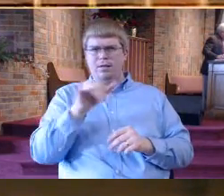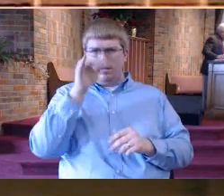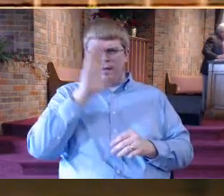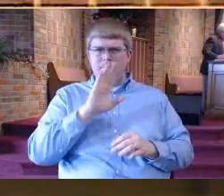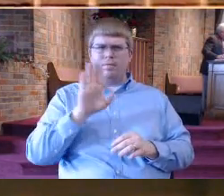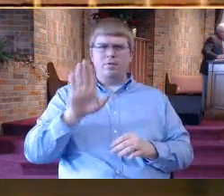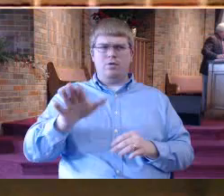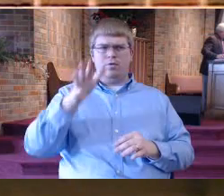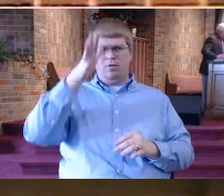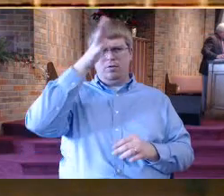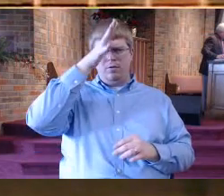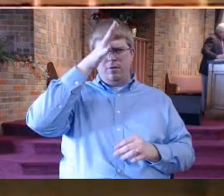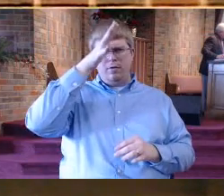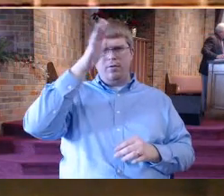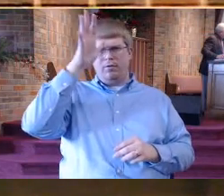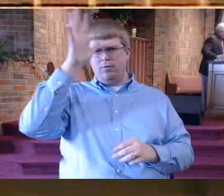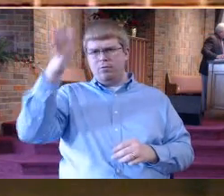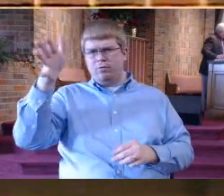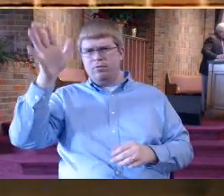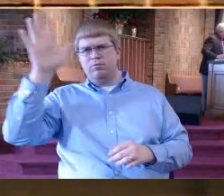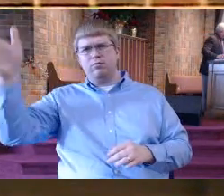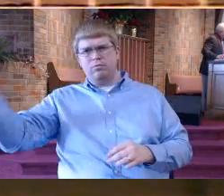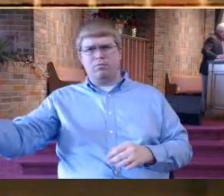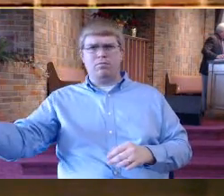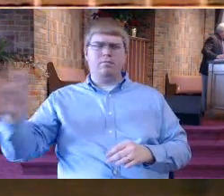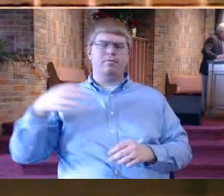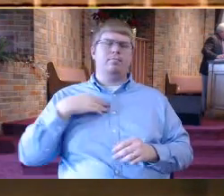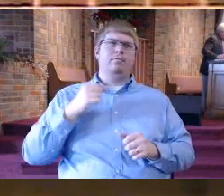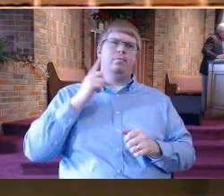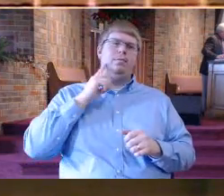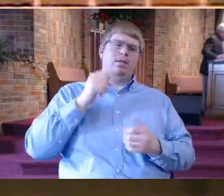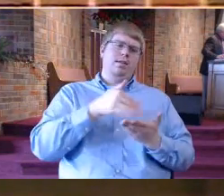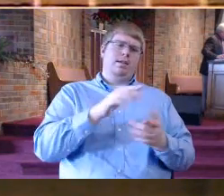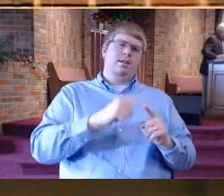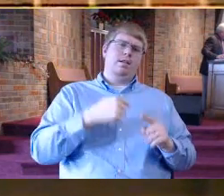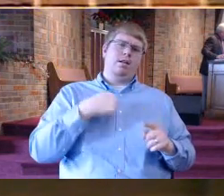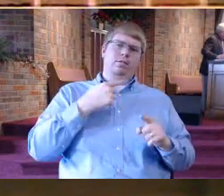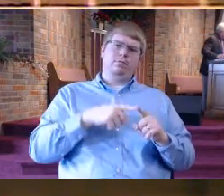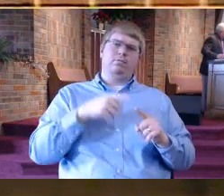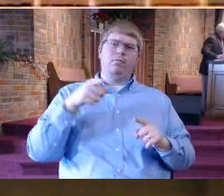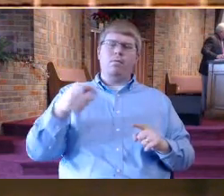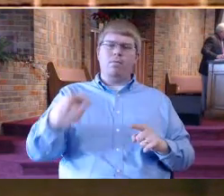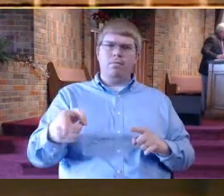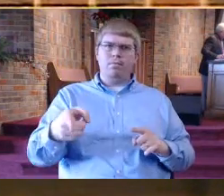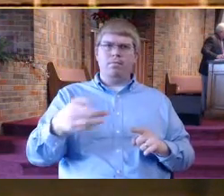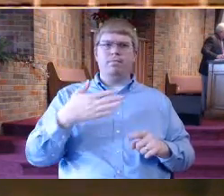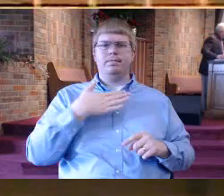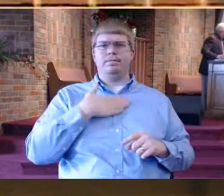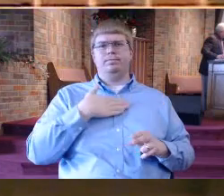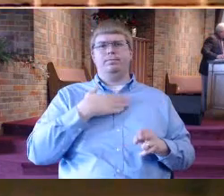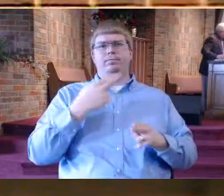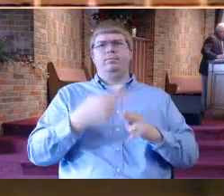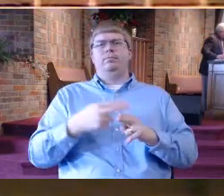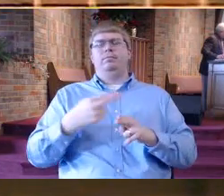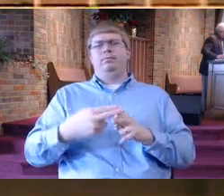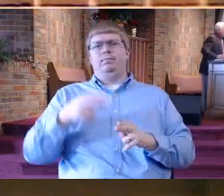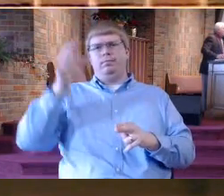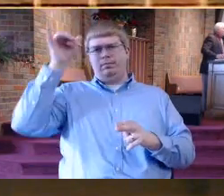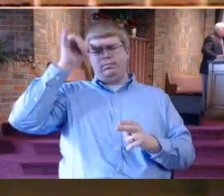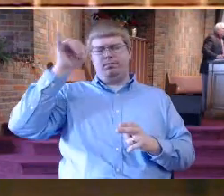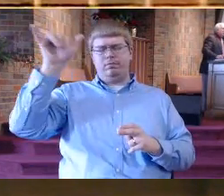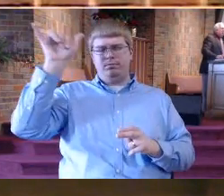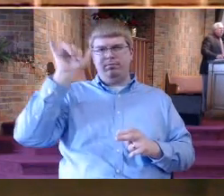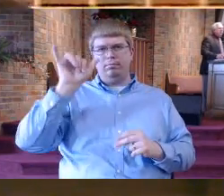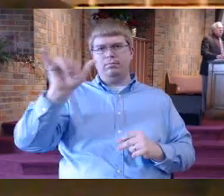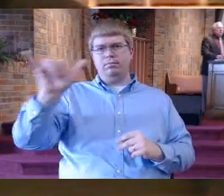Isaac, and the God of Jacob has sent me to you. This is my name forever, and this is my memorial to